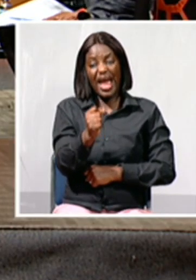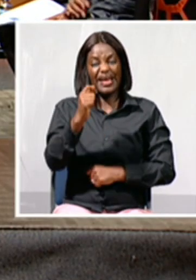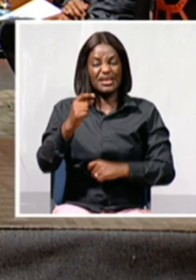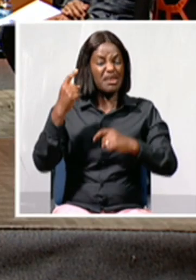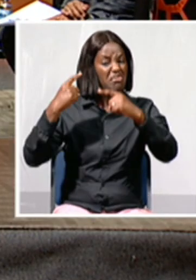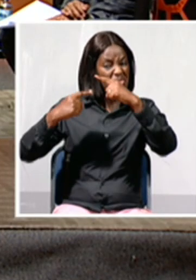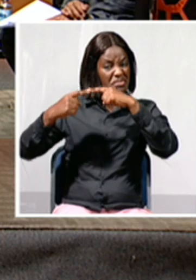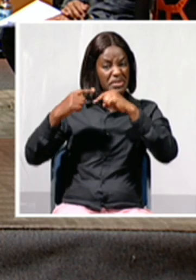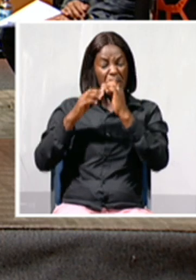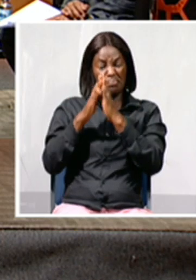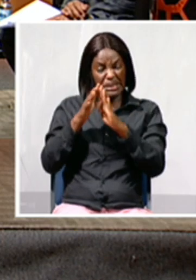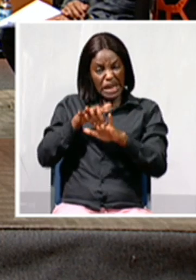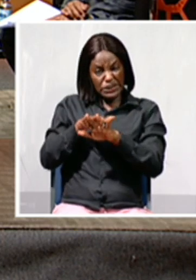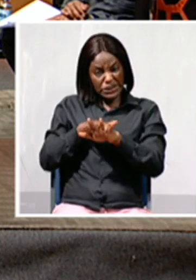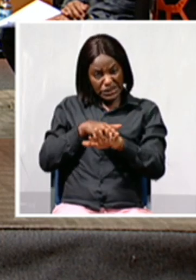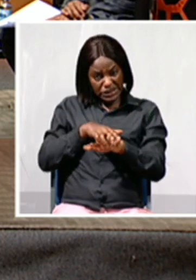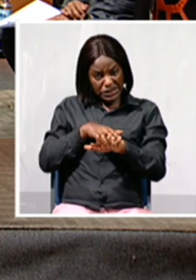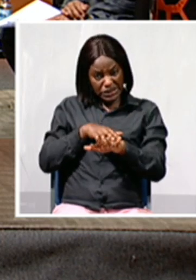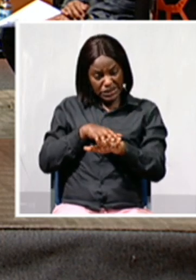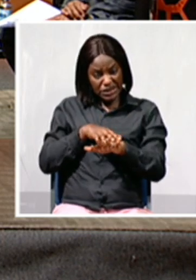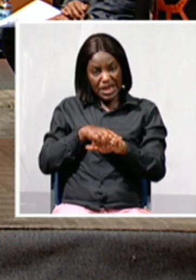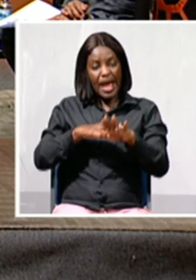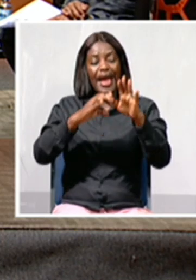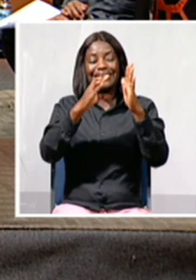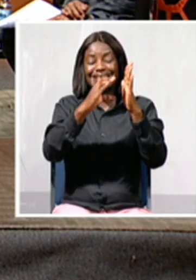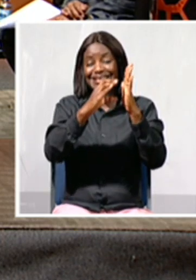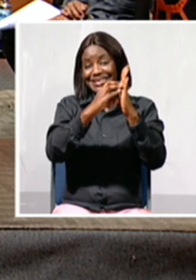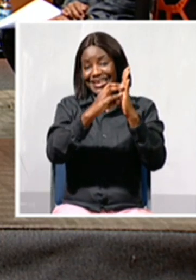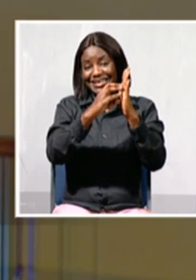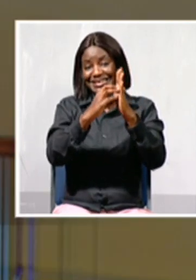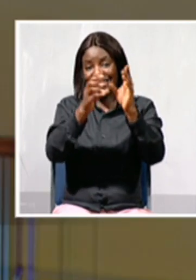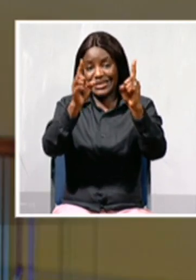sink in. In a constitutional democracy,